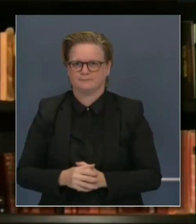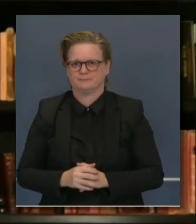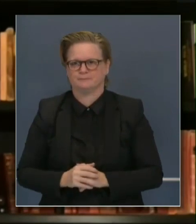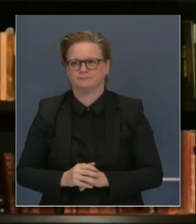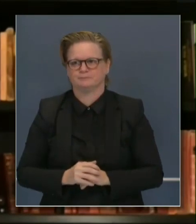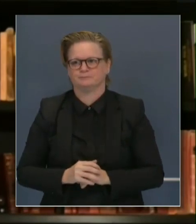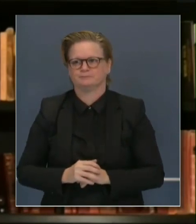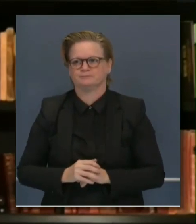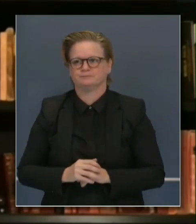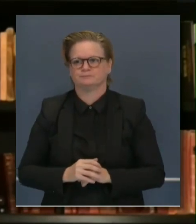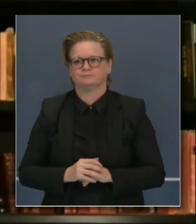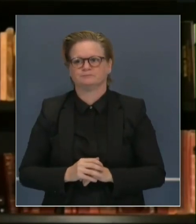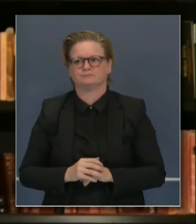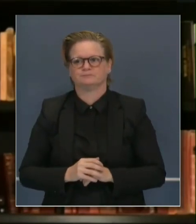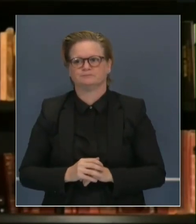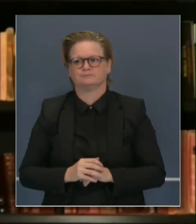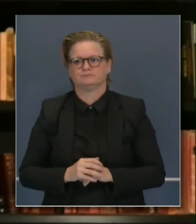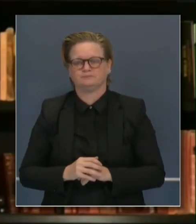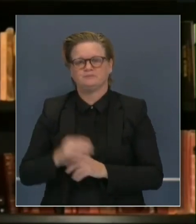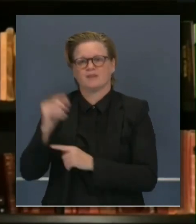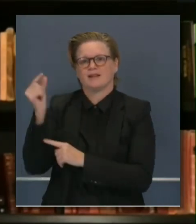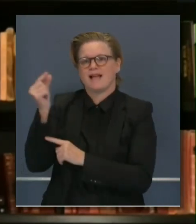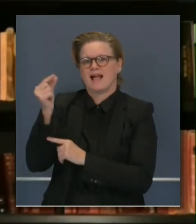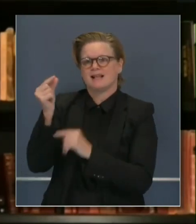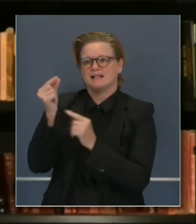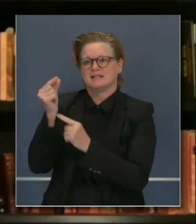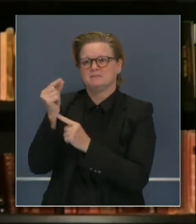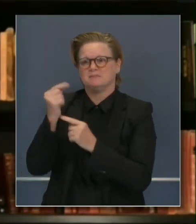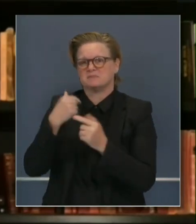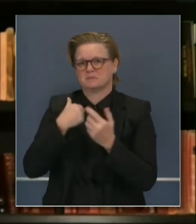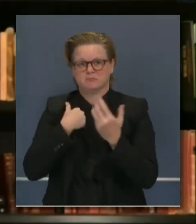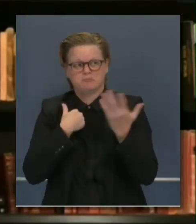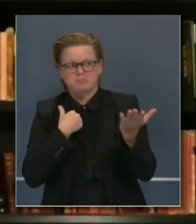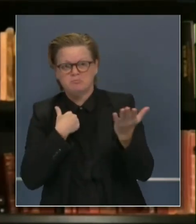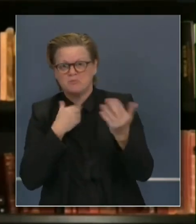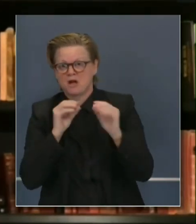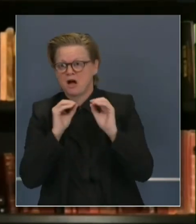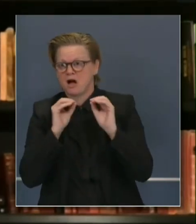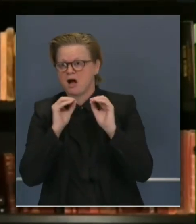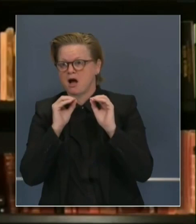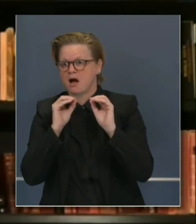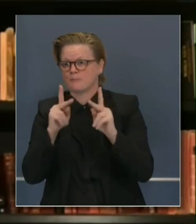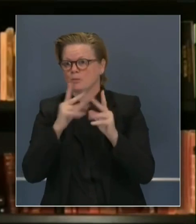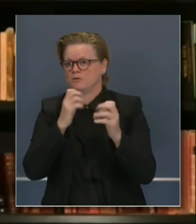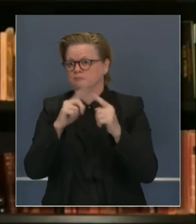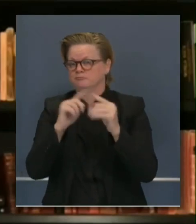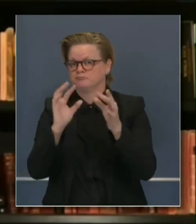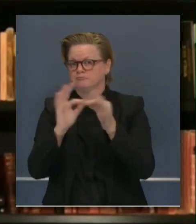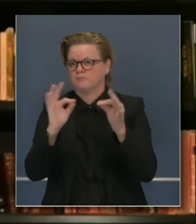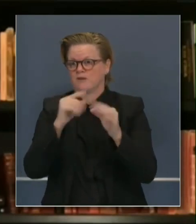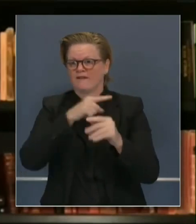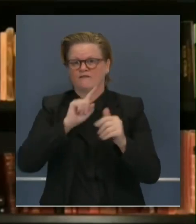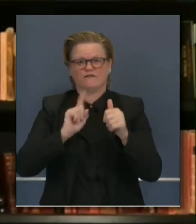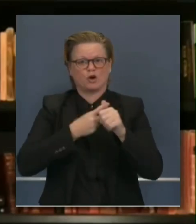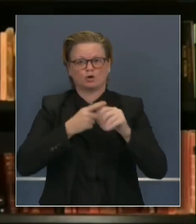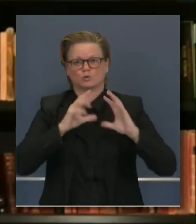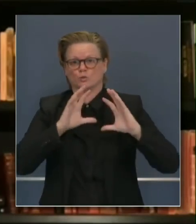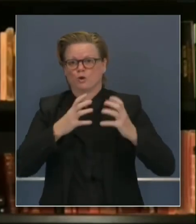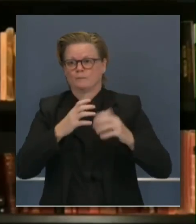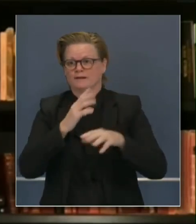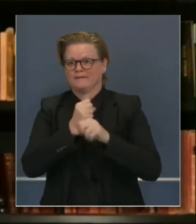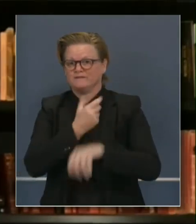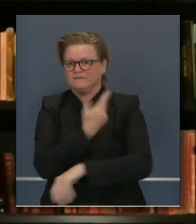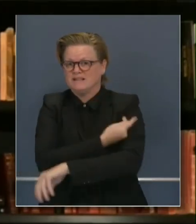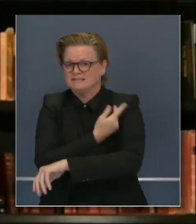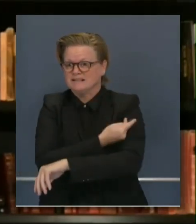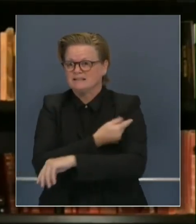a different point of view as it relates to the first tranche of doses, and maybe reflect upon, Doctor, this 40